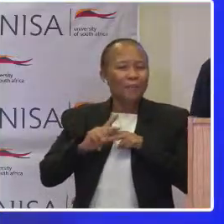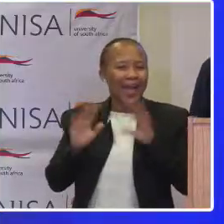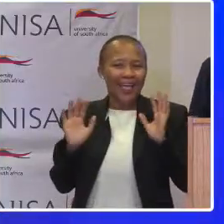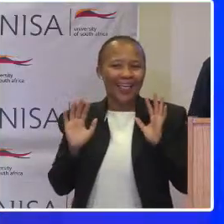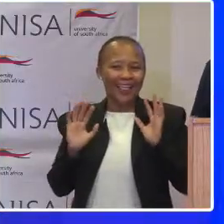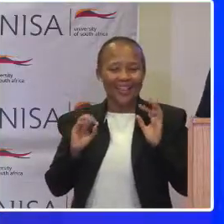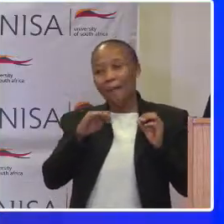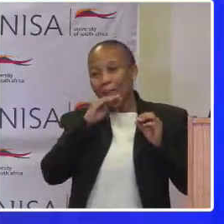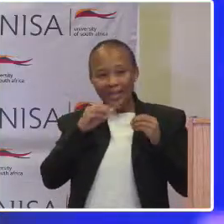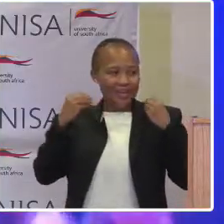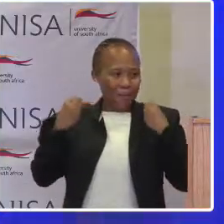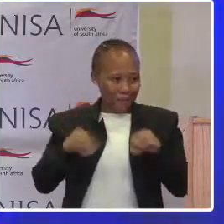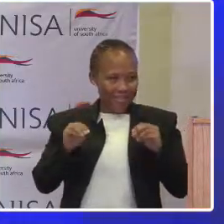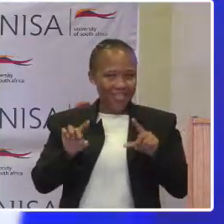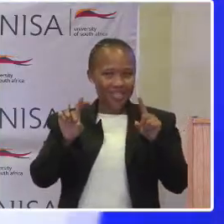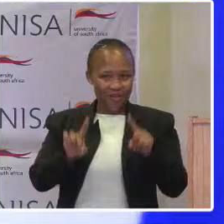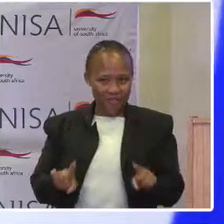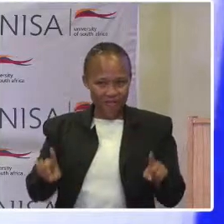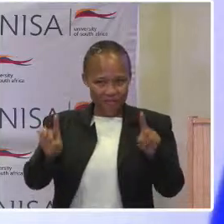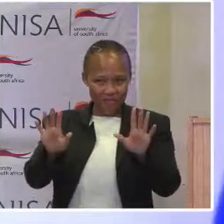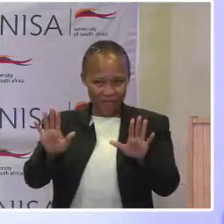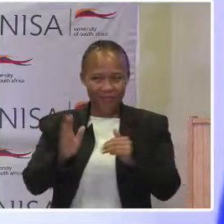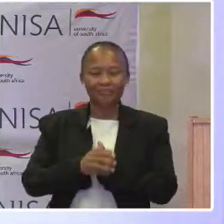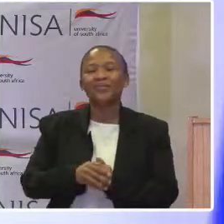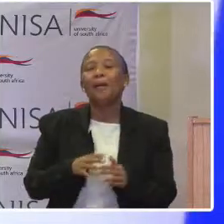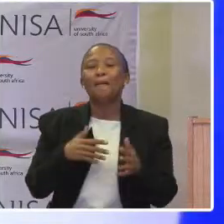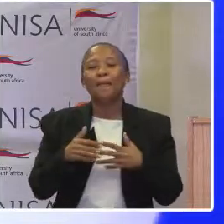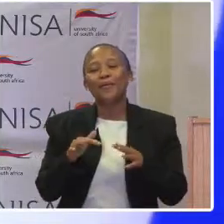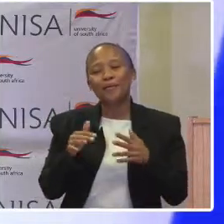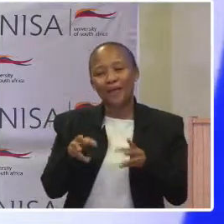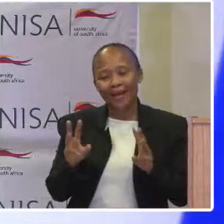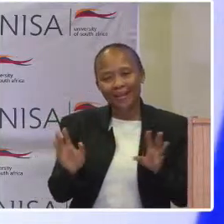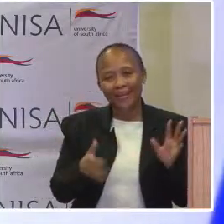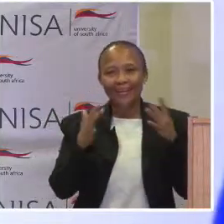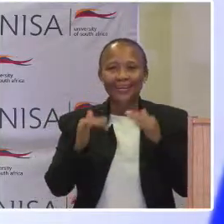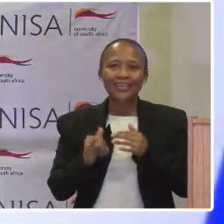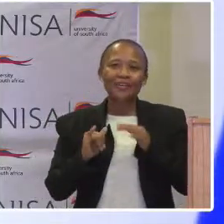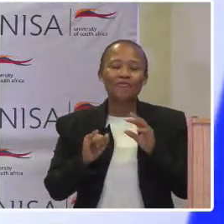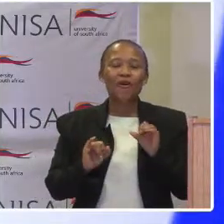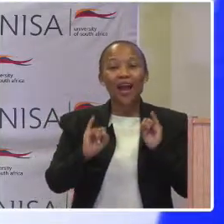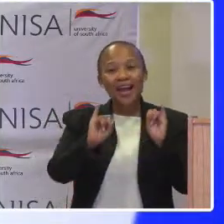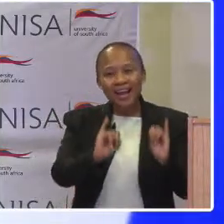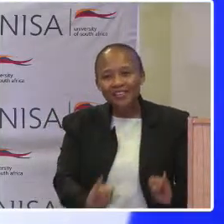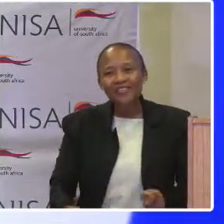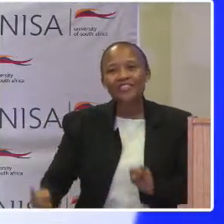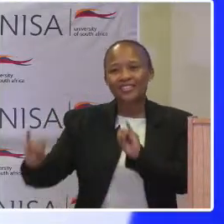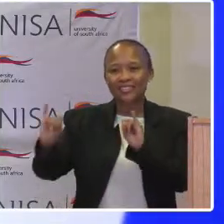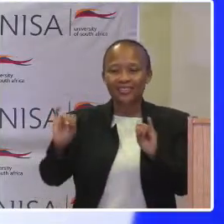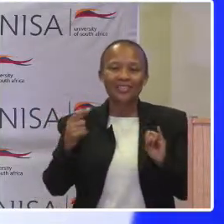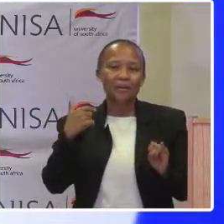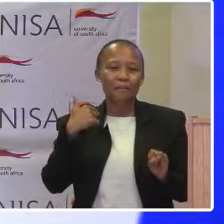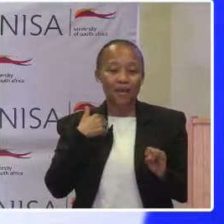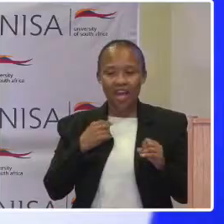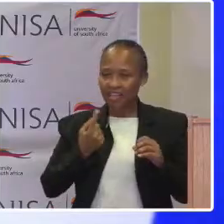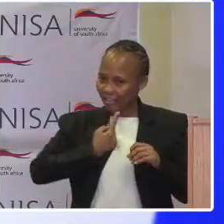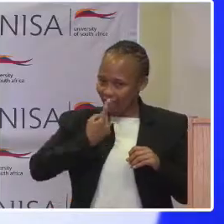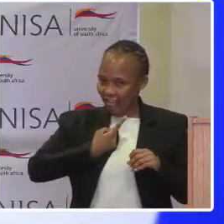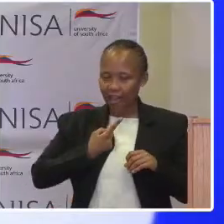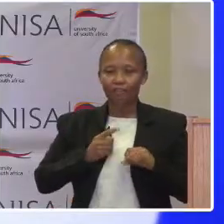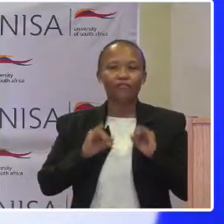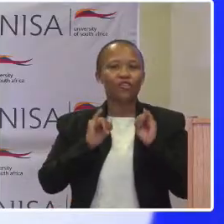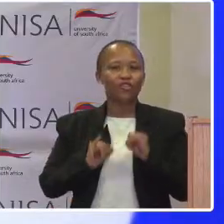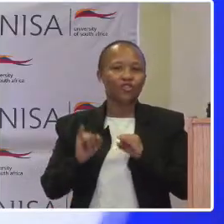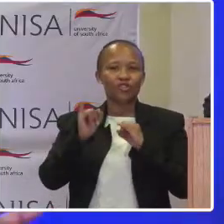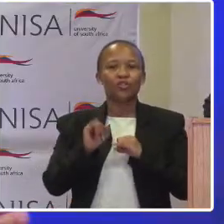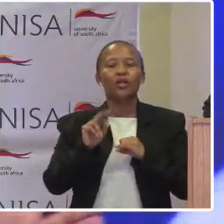So maybe just as a way of introduction, I will introduce myself quickly and Inhlanyelo